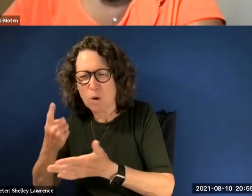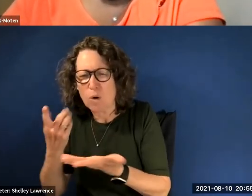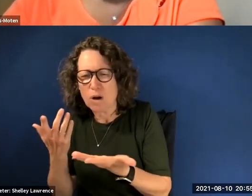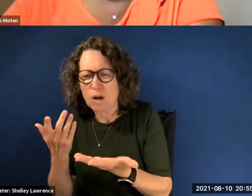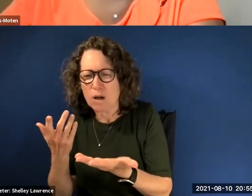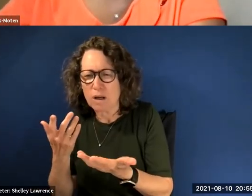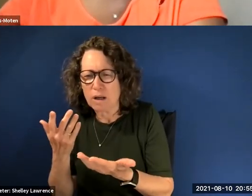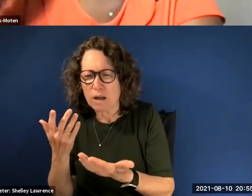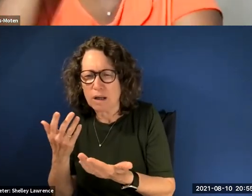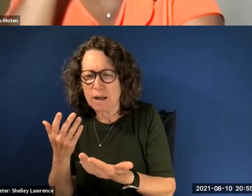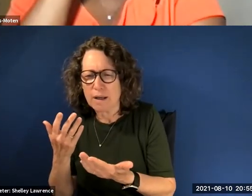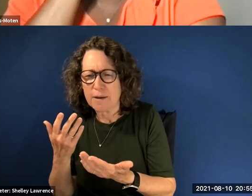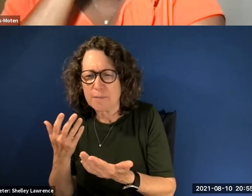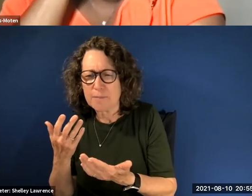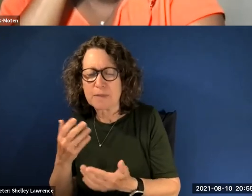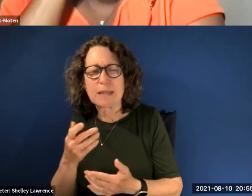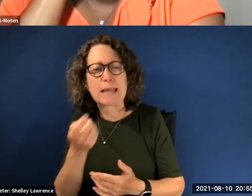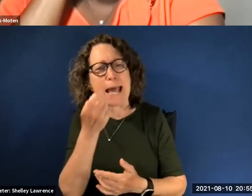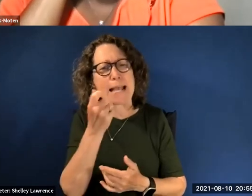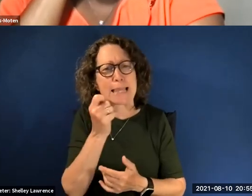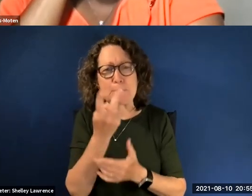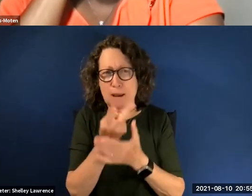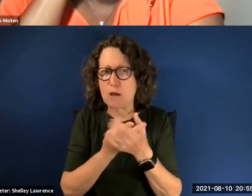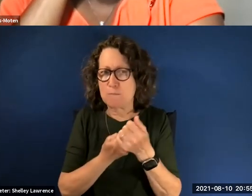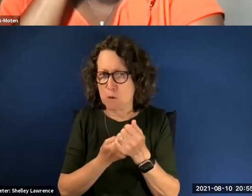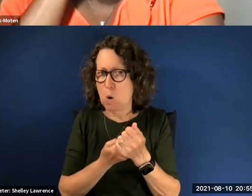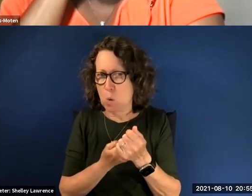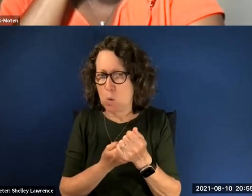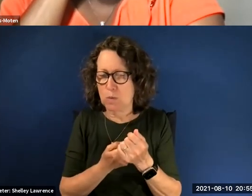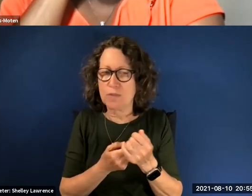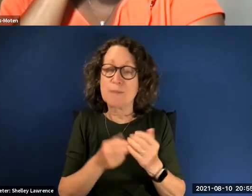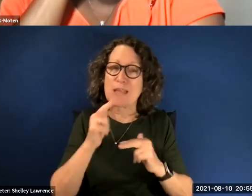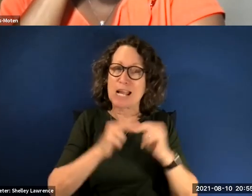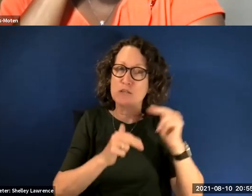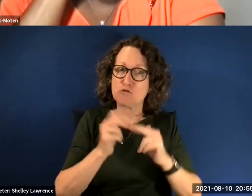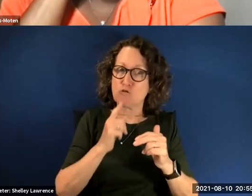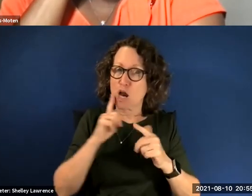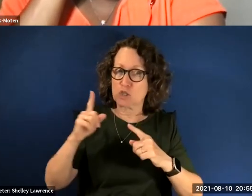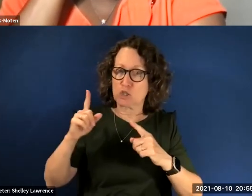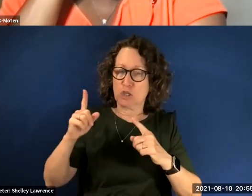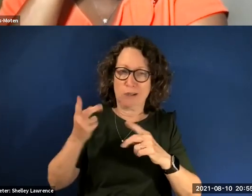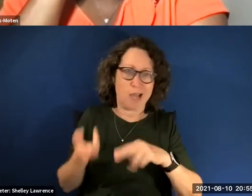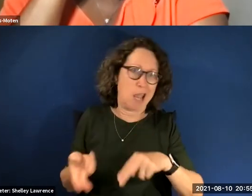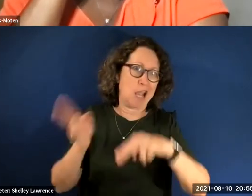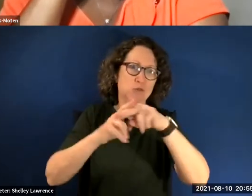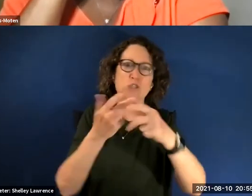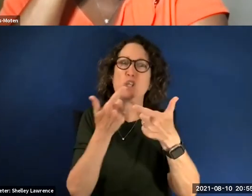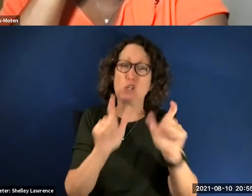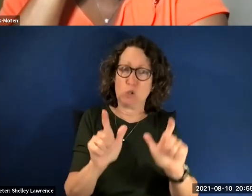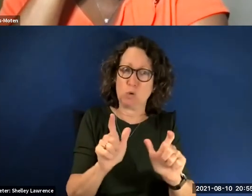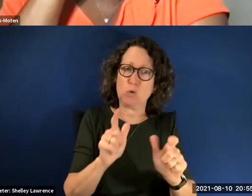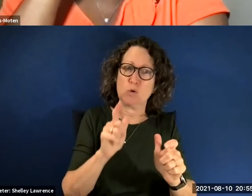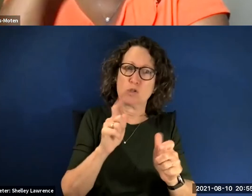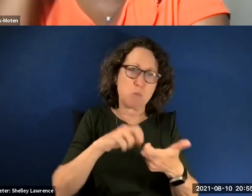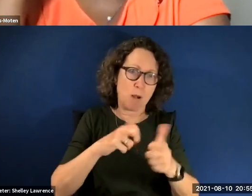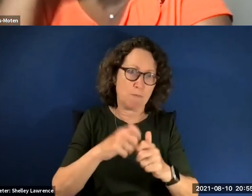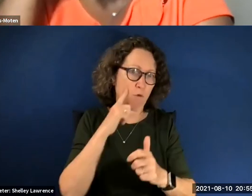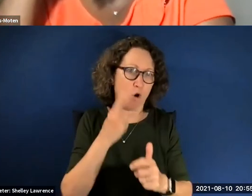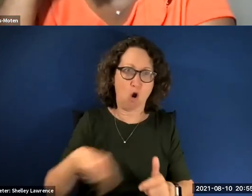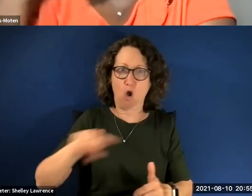cost? It's a little of both. You know, construction escalation is a huge factor for everybody right